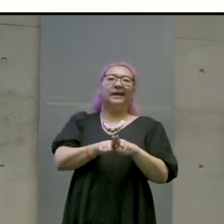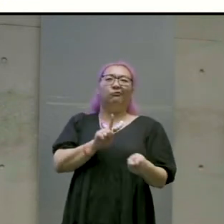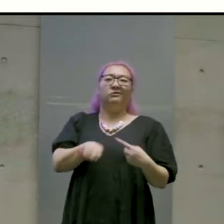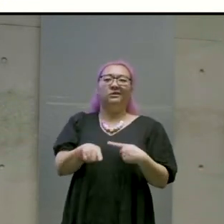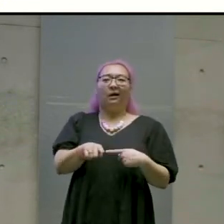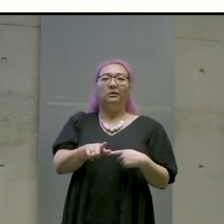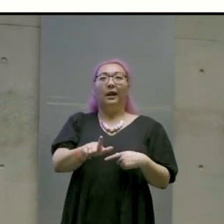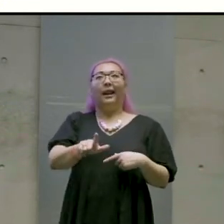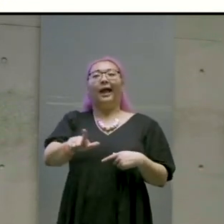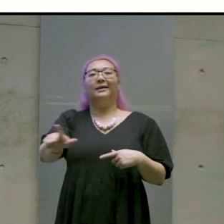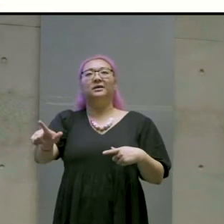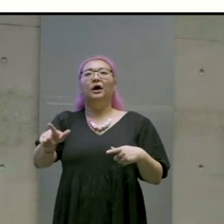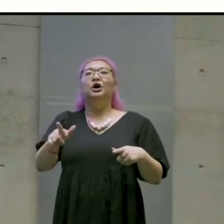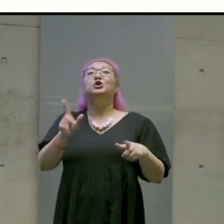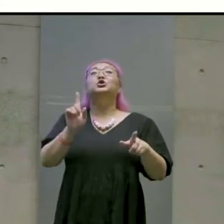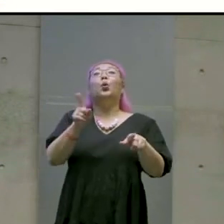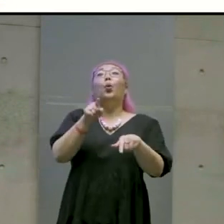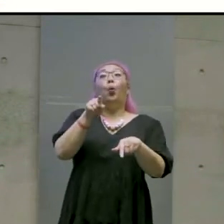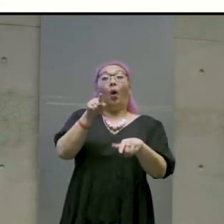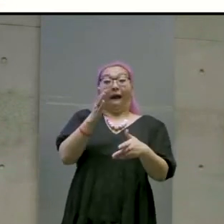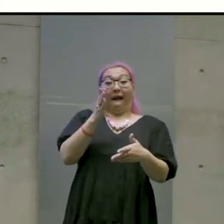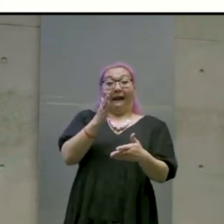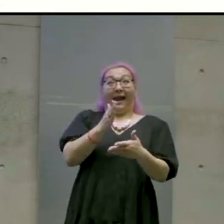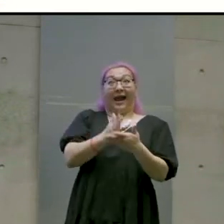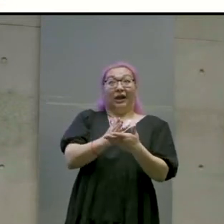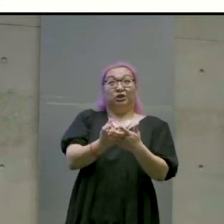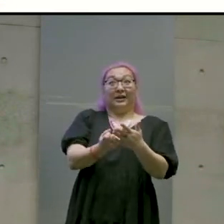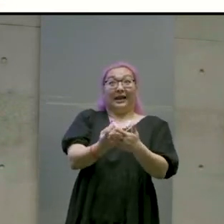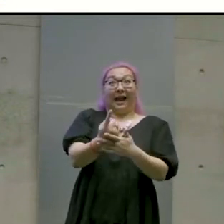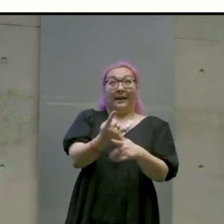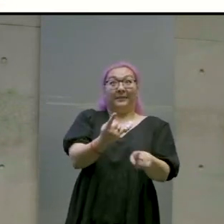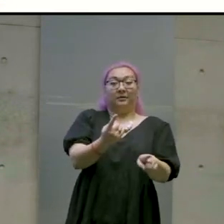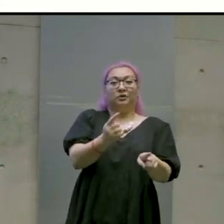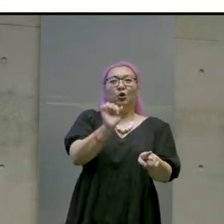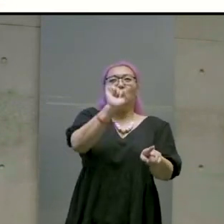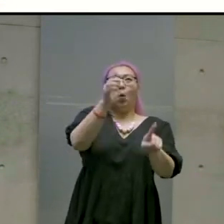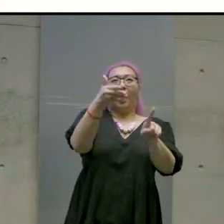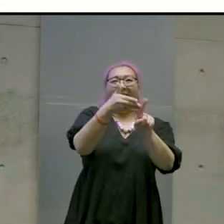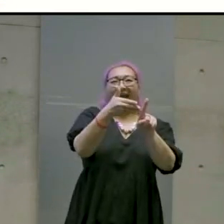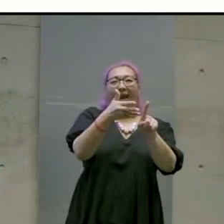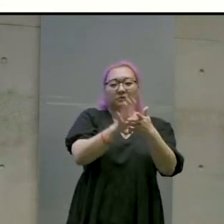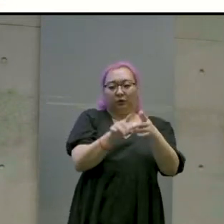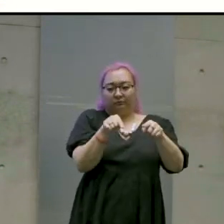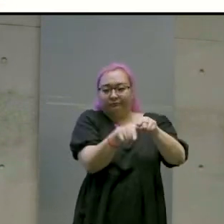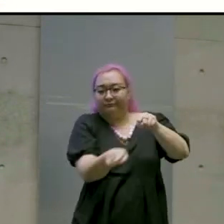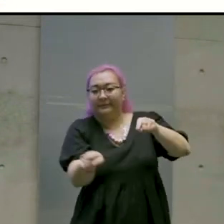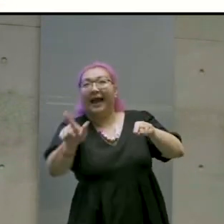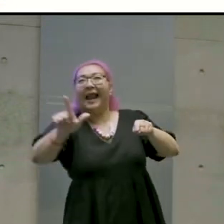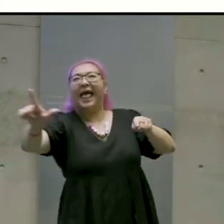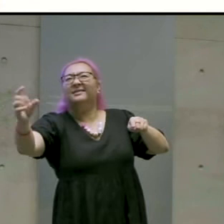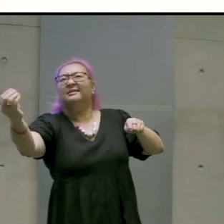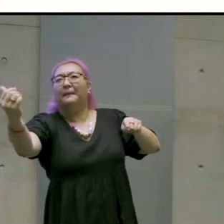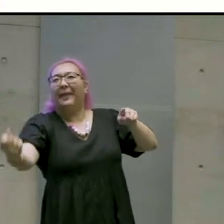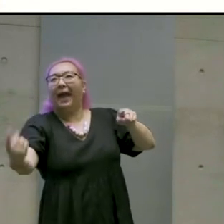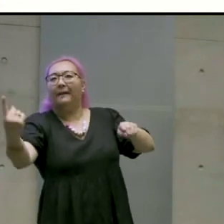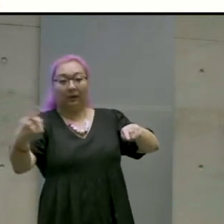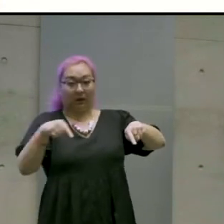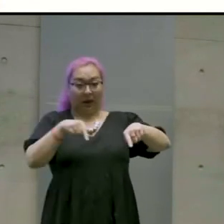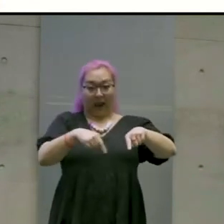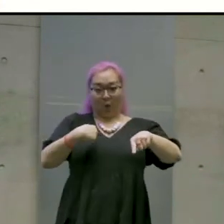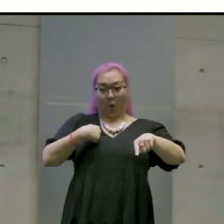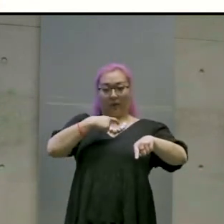two different things. And the further away those two are from each other, the more the player feels betrayed by that, and also the choice starts to lose its